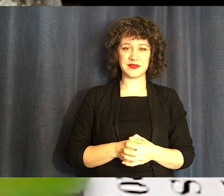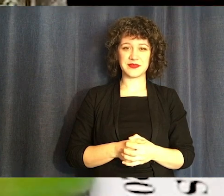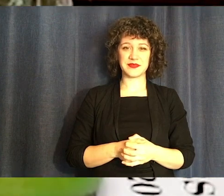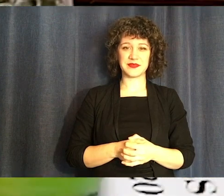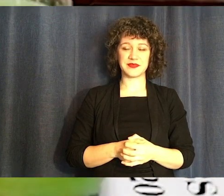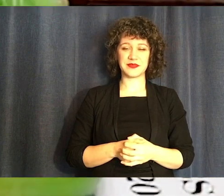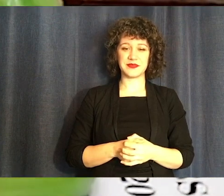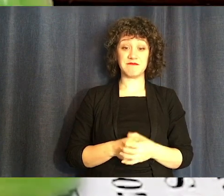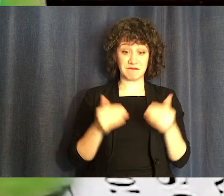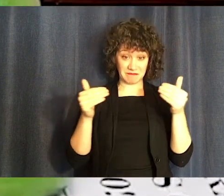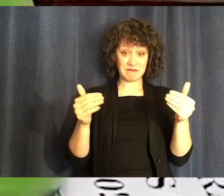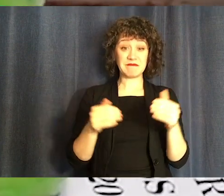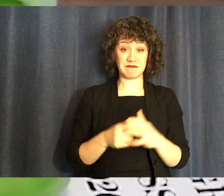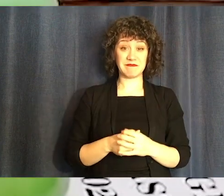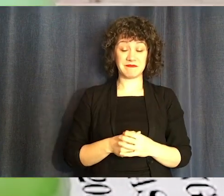There you go.